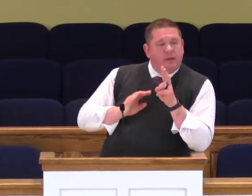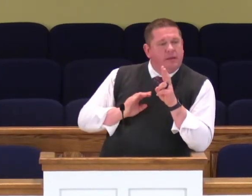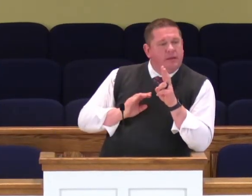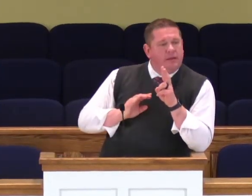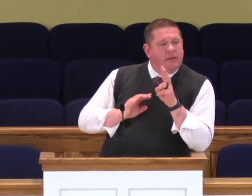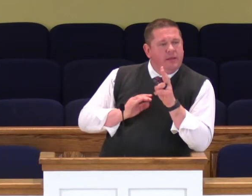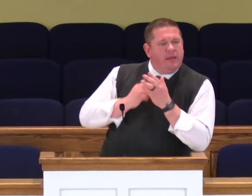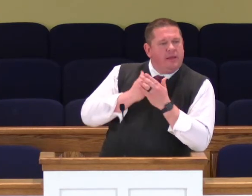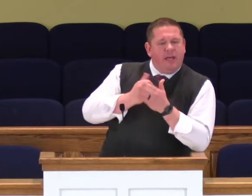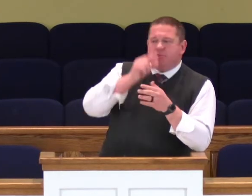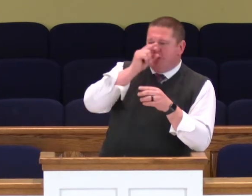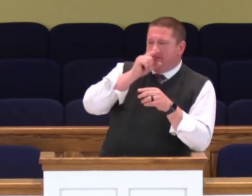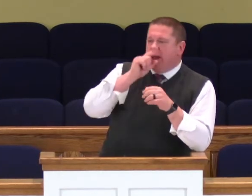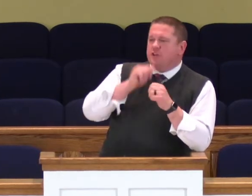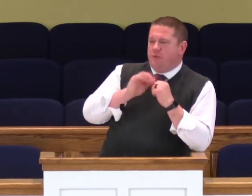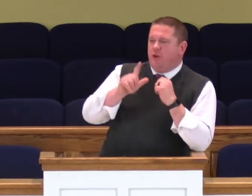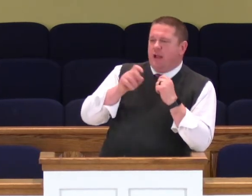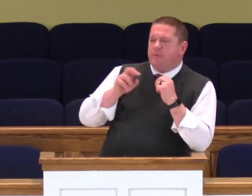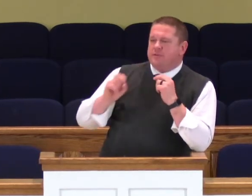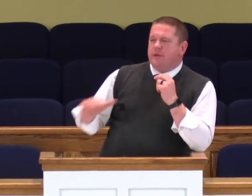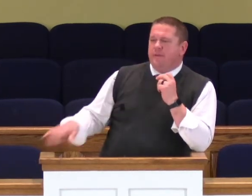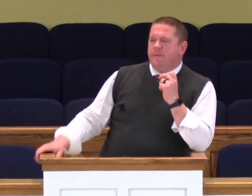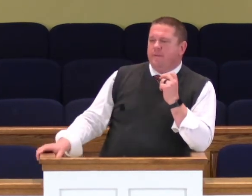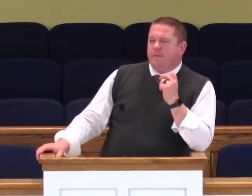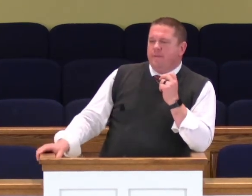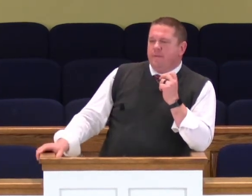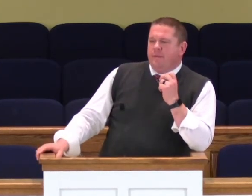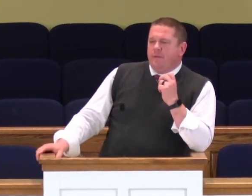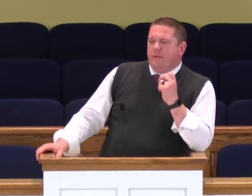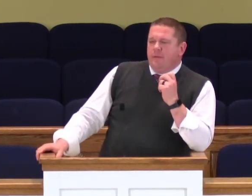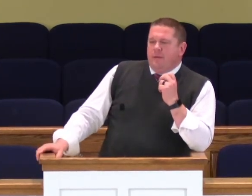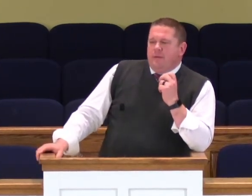God helps Gentiles with their leprosy.